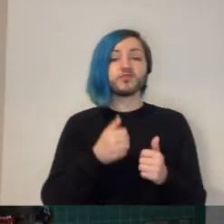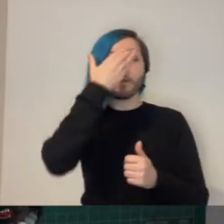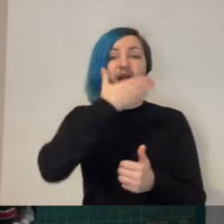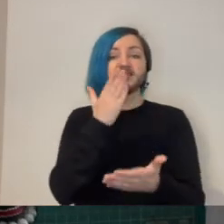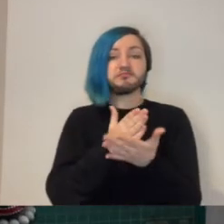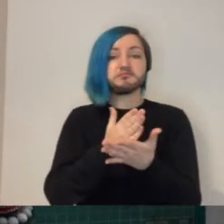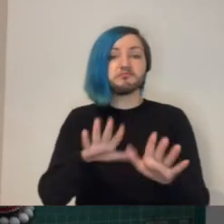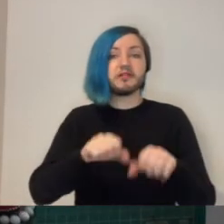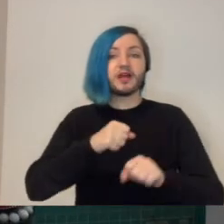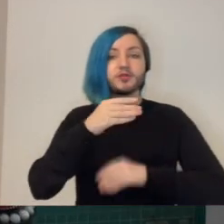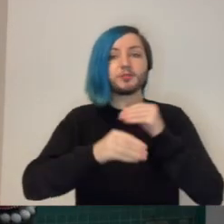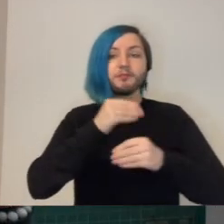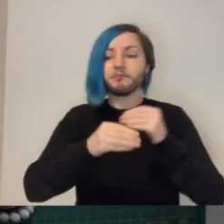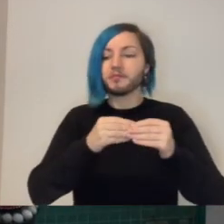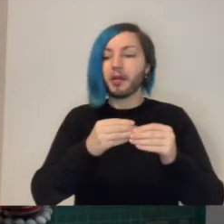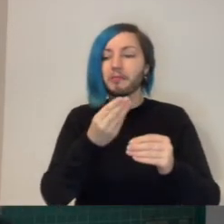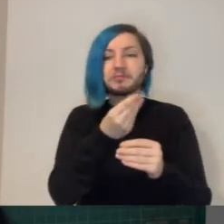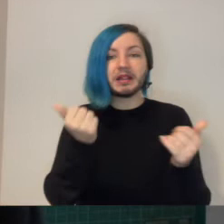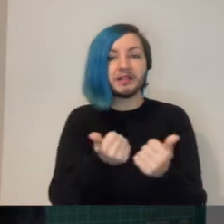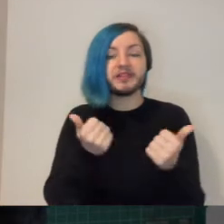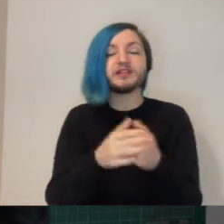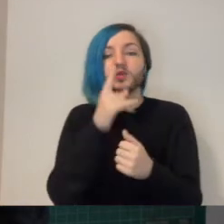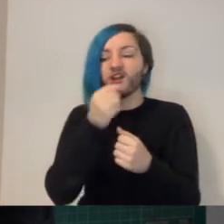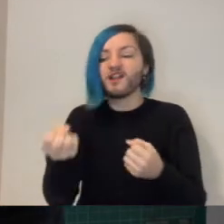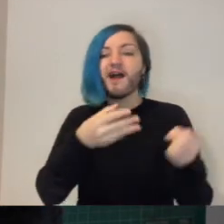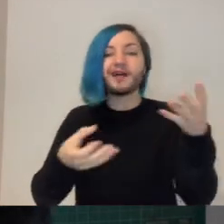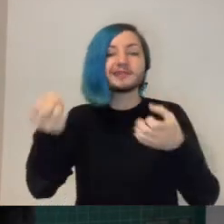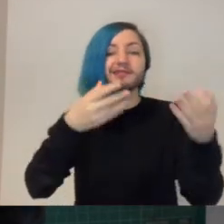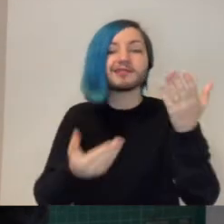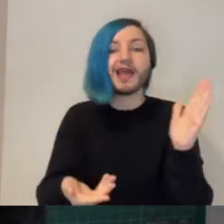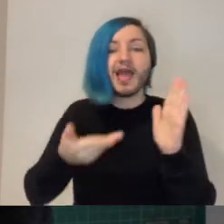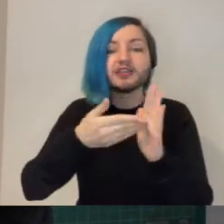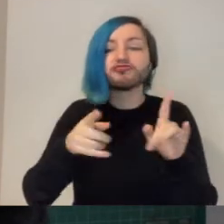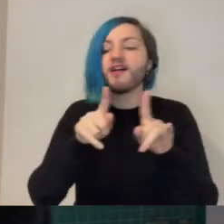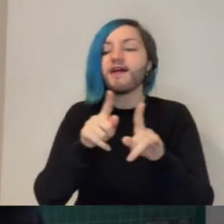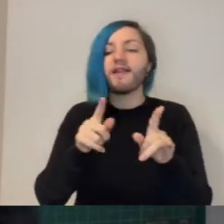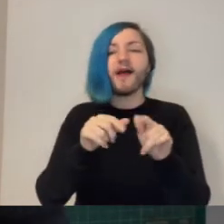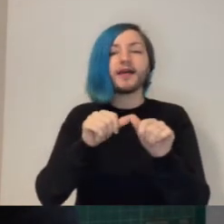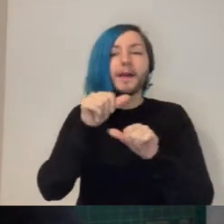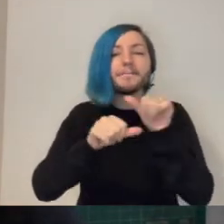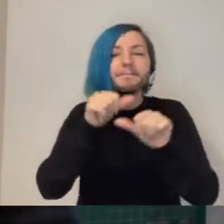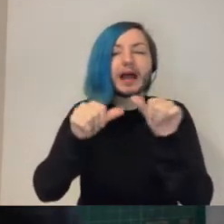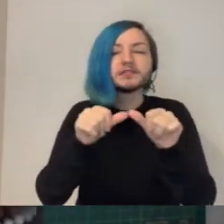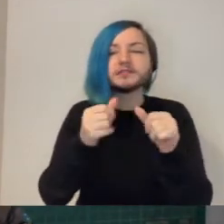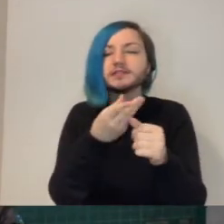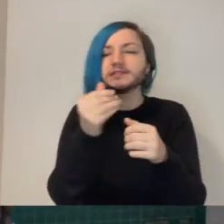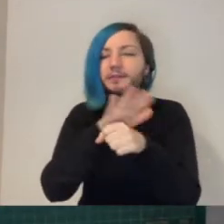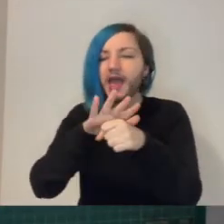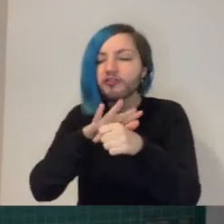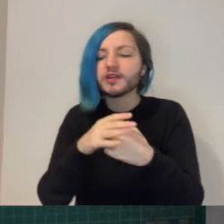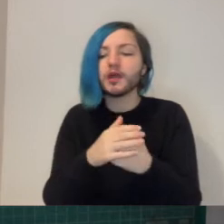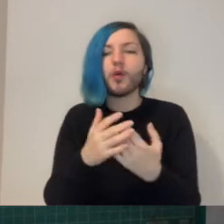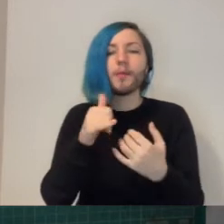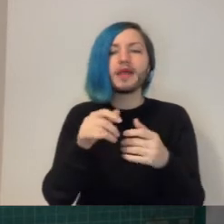And your mask is starting to take shape. And from there you can add on other things if you like, you know, patterns into the outer